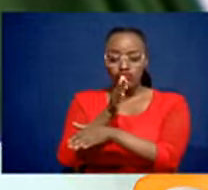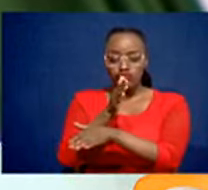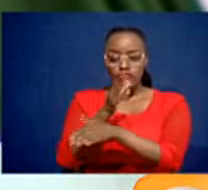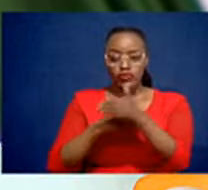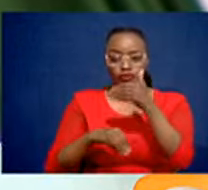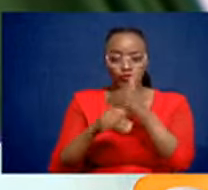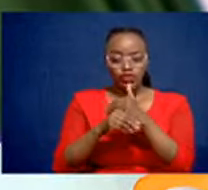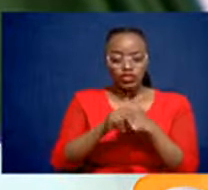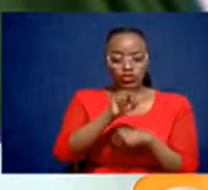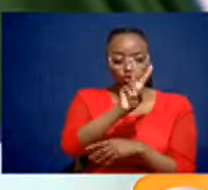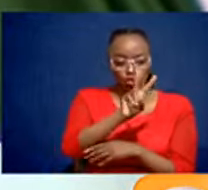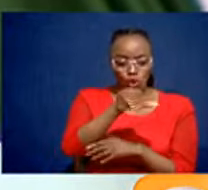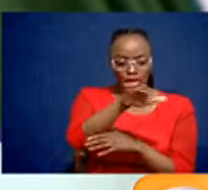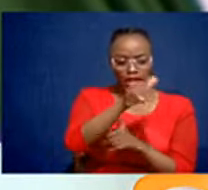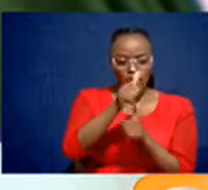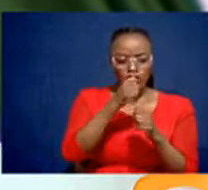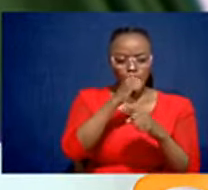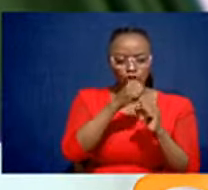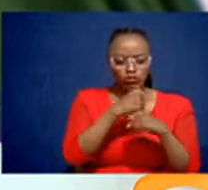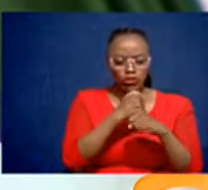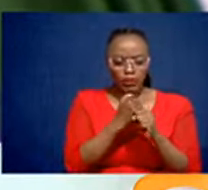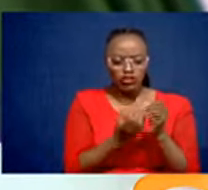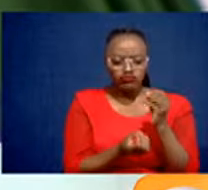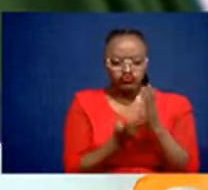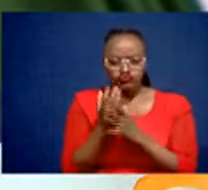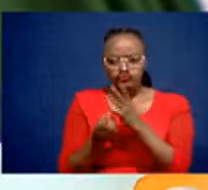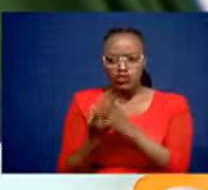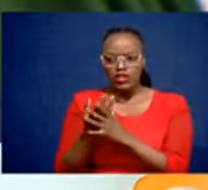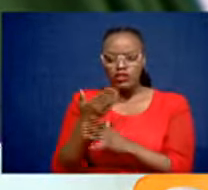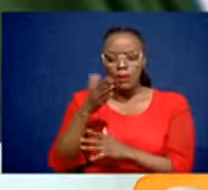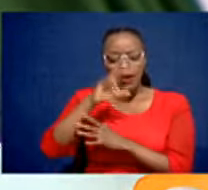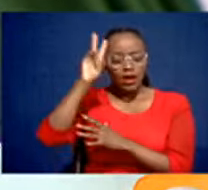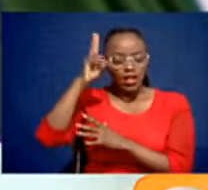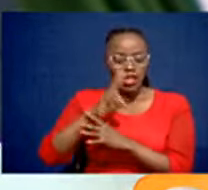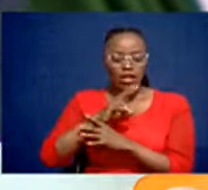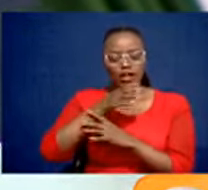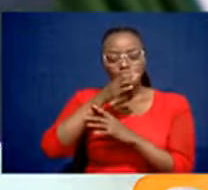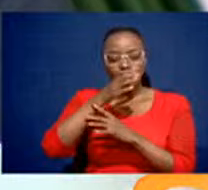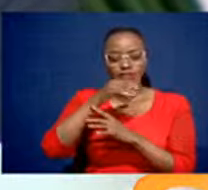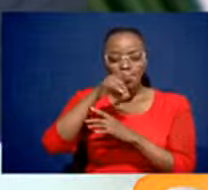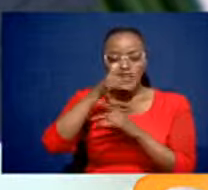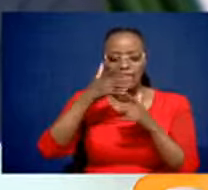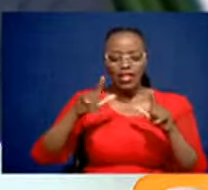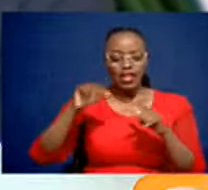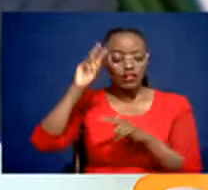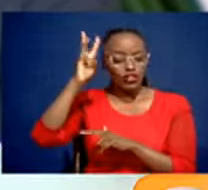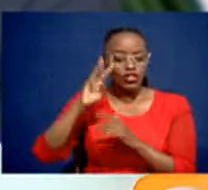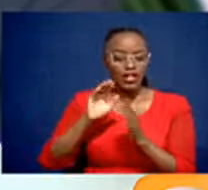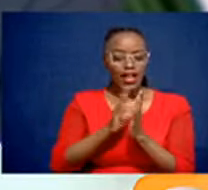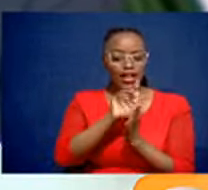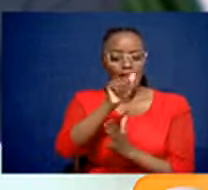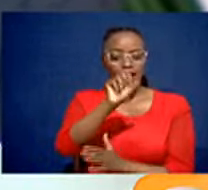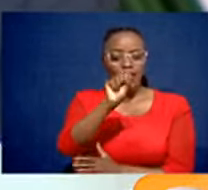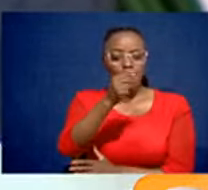two hatcheries, one in Kabonyo to restore Lake Victoria, and another in Shimoni to serve the Indian